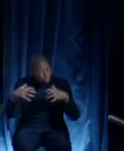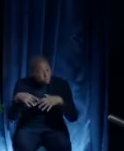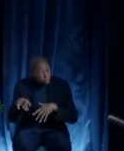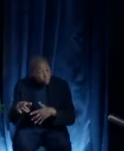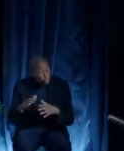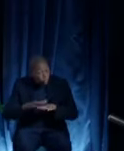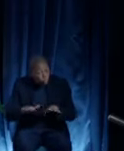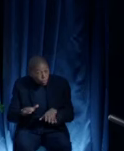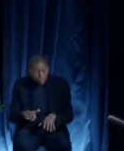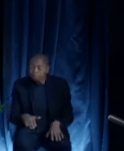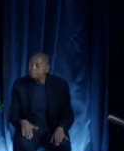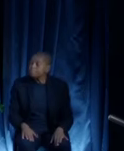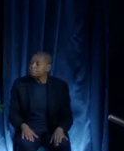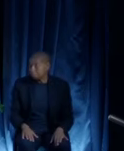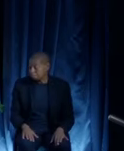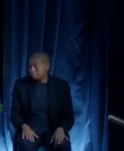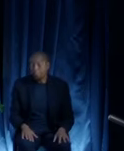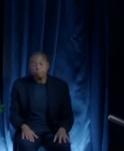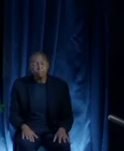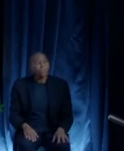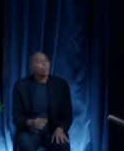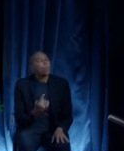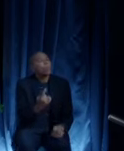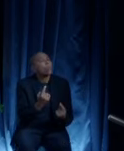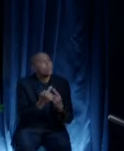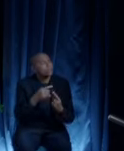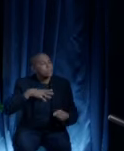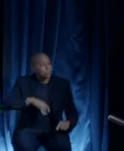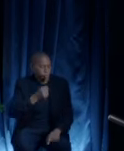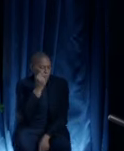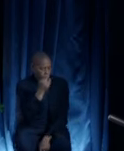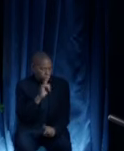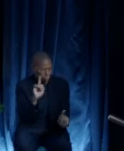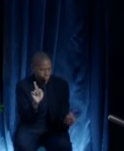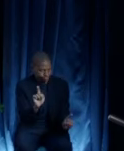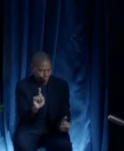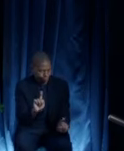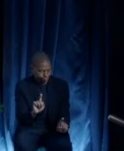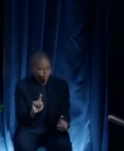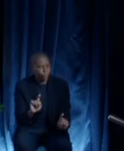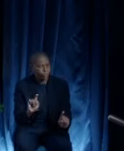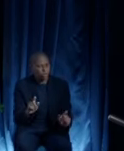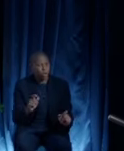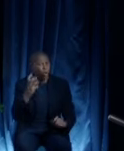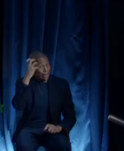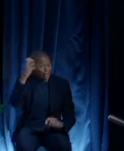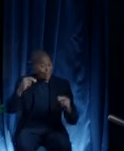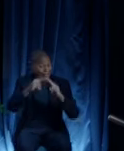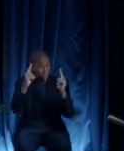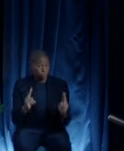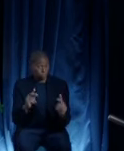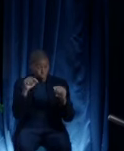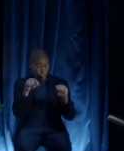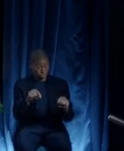that one of the things that we have to really understand about the distinction between the court and, say, Parliament is that, unlike in our political